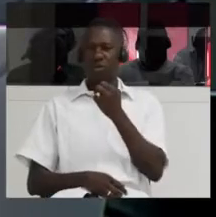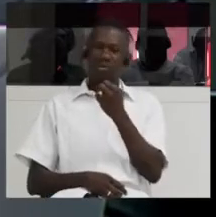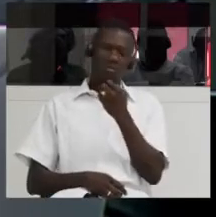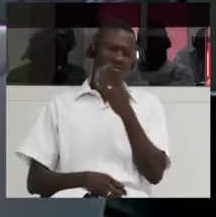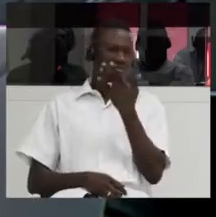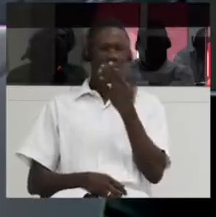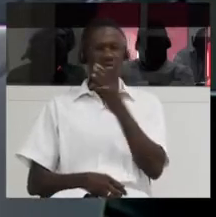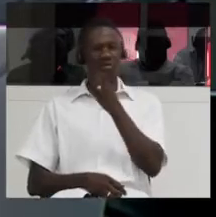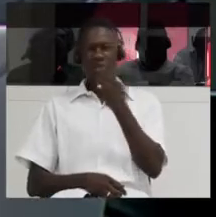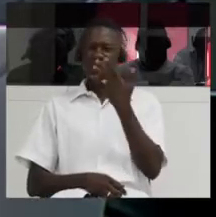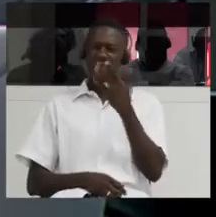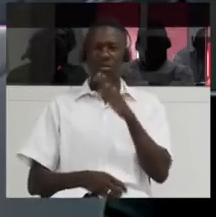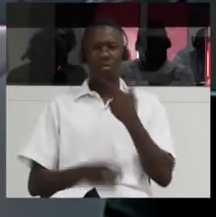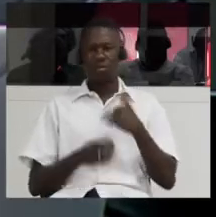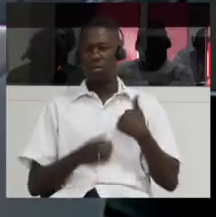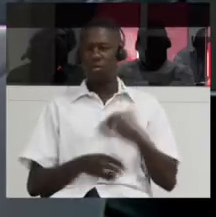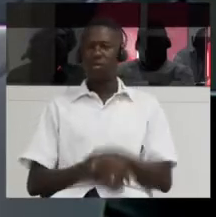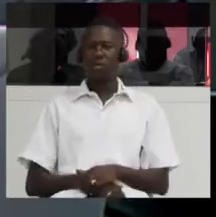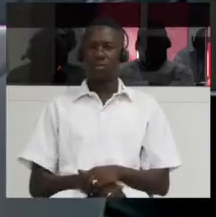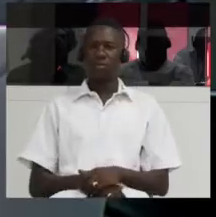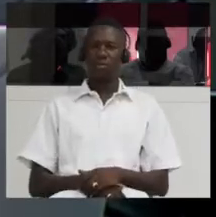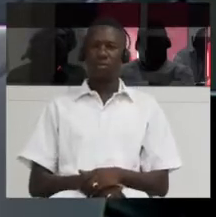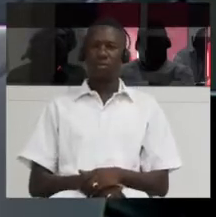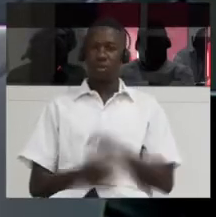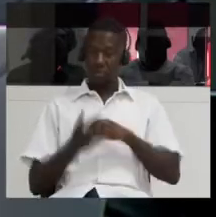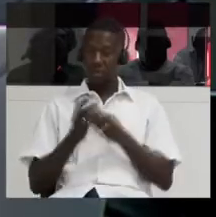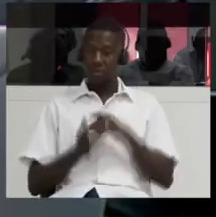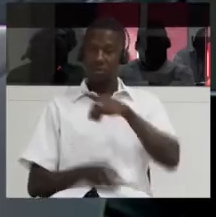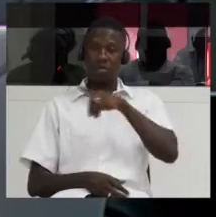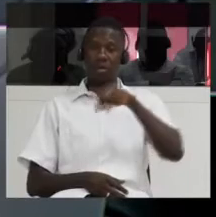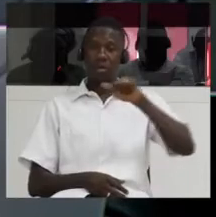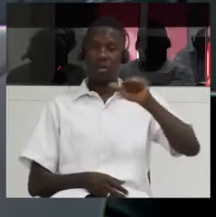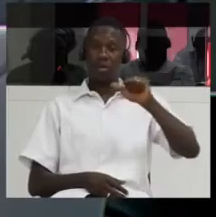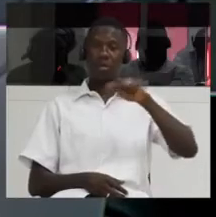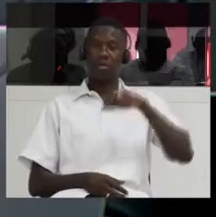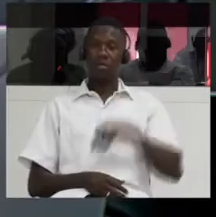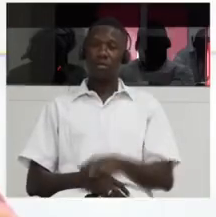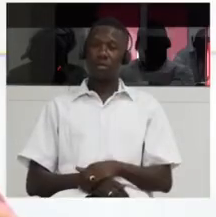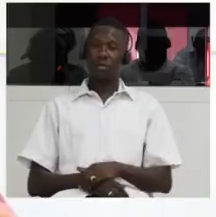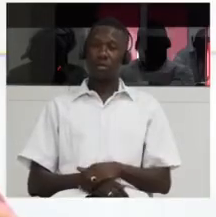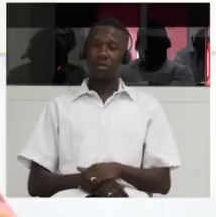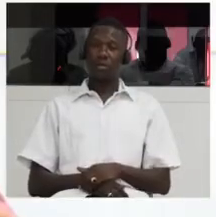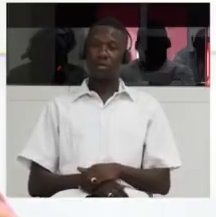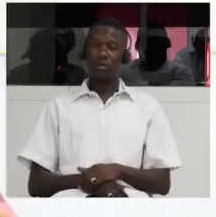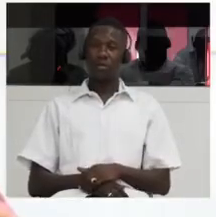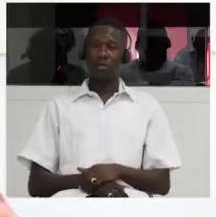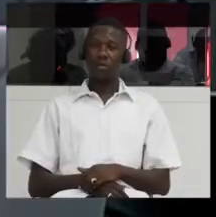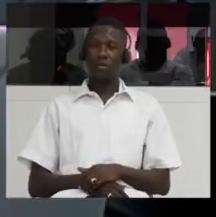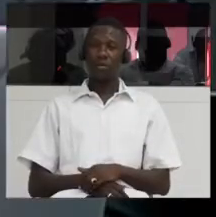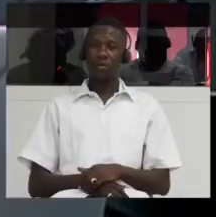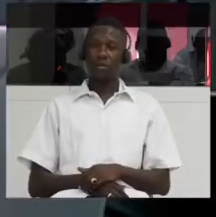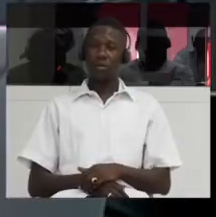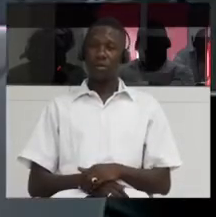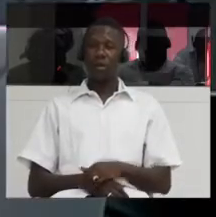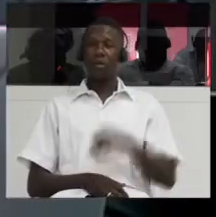That is, a platoon is not 40-something men. This. A platoon would be about